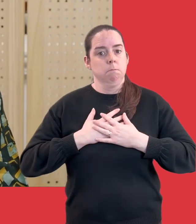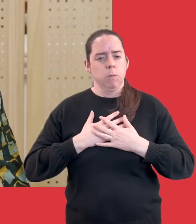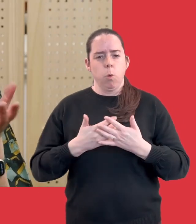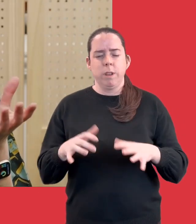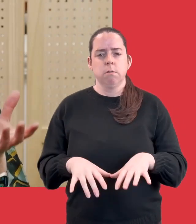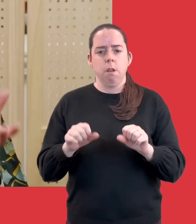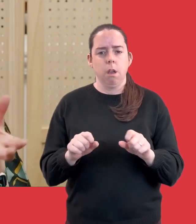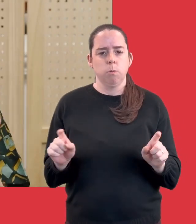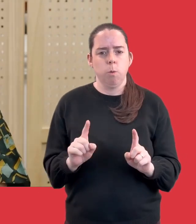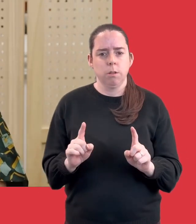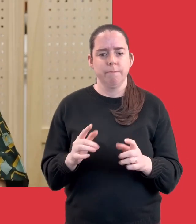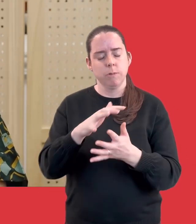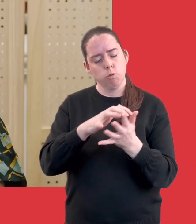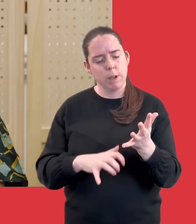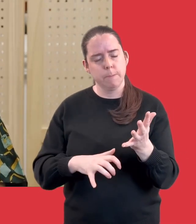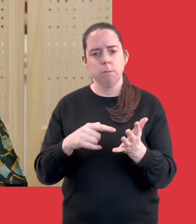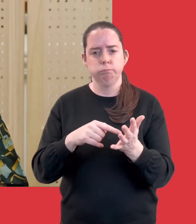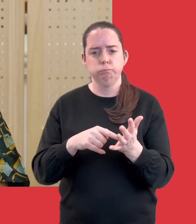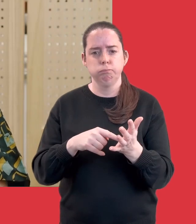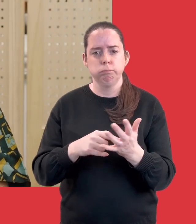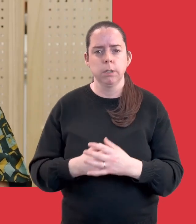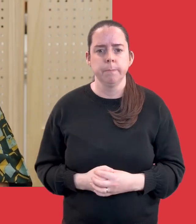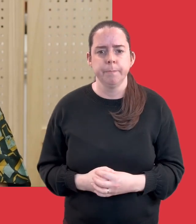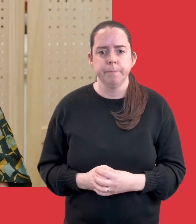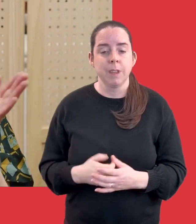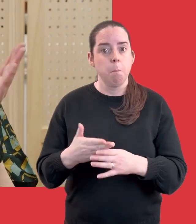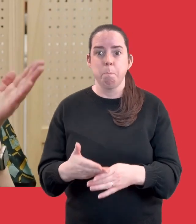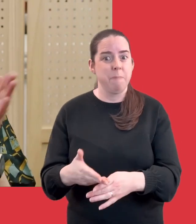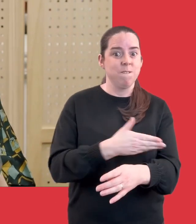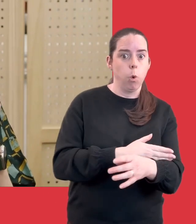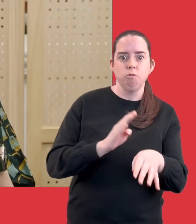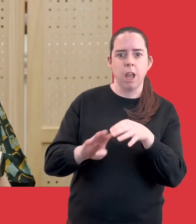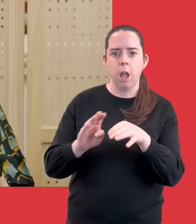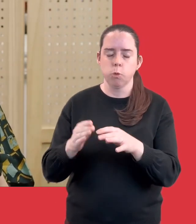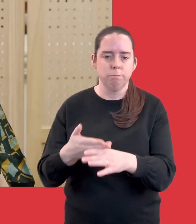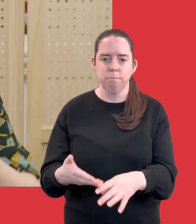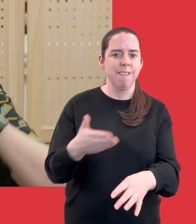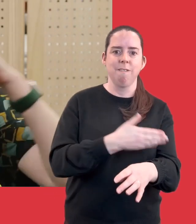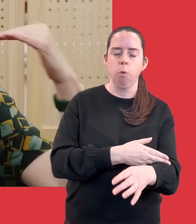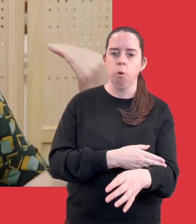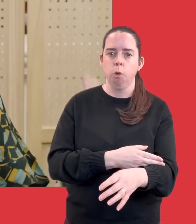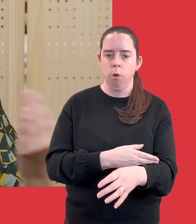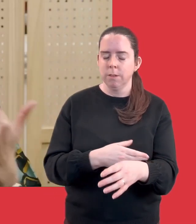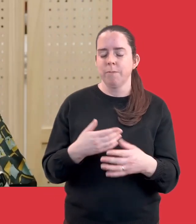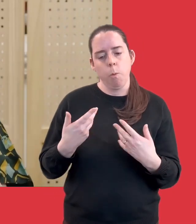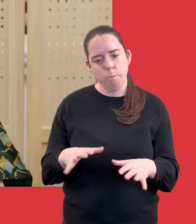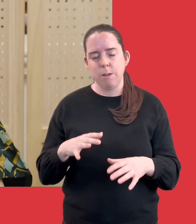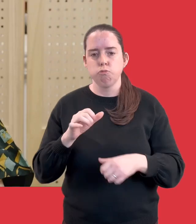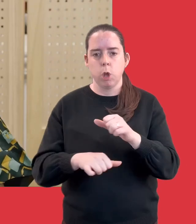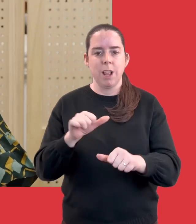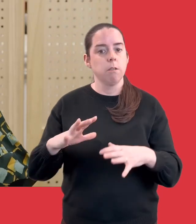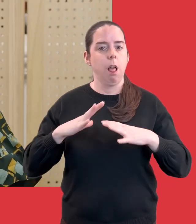always starts with the text and with the script. So in a sense, even before we get into rehearsals, we've been in